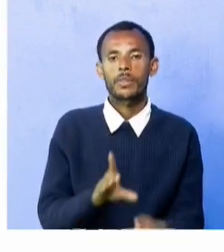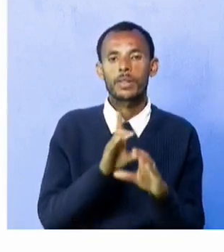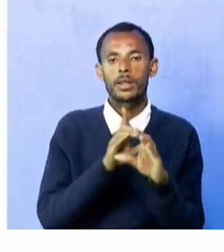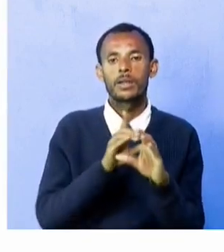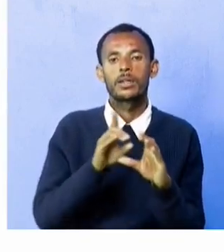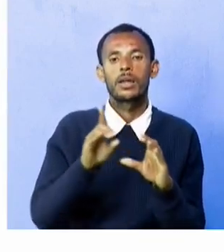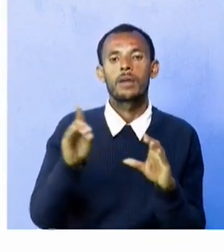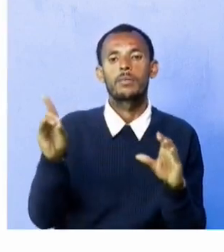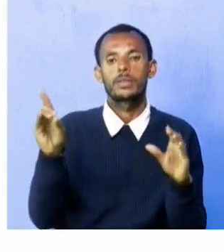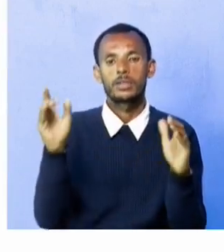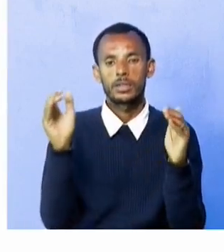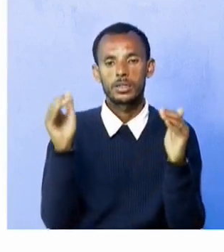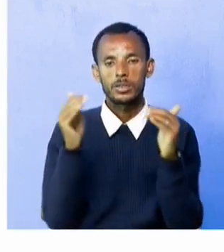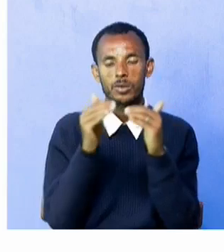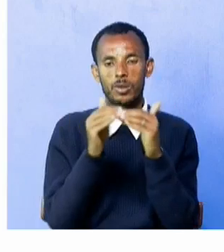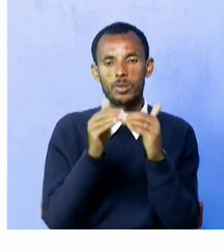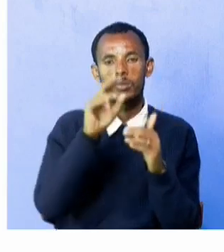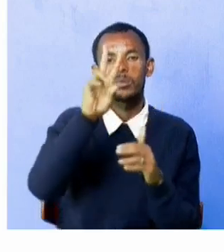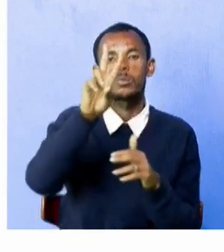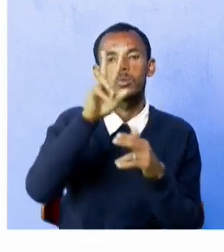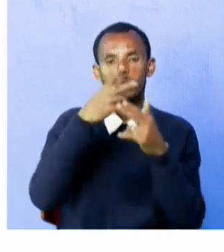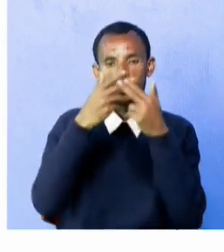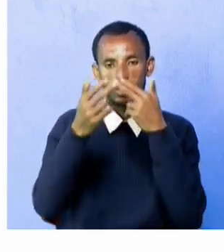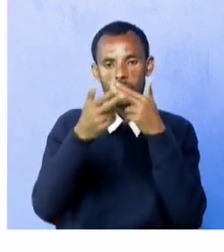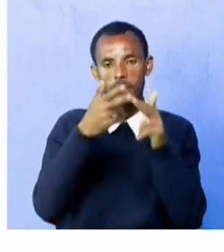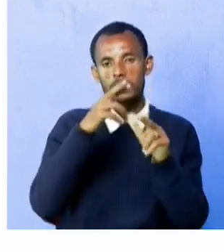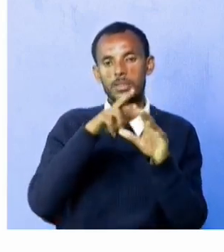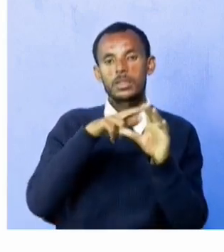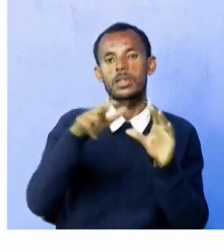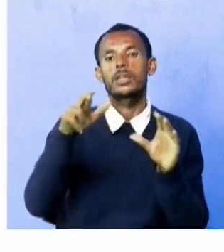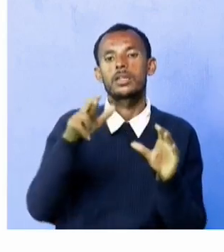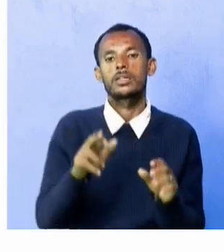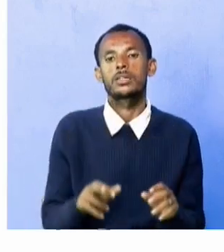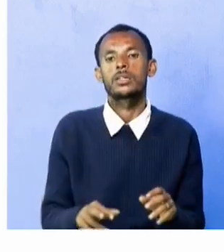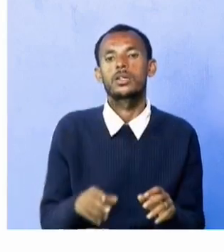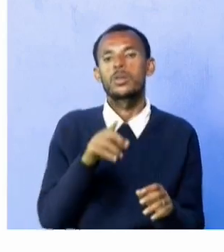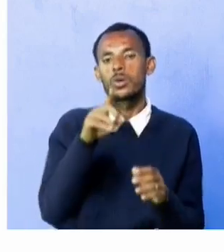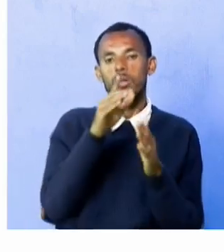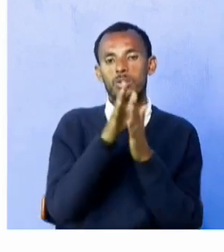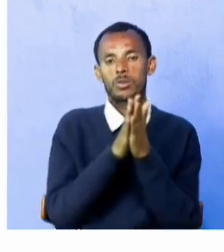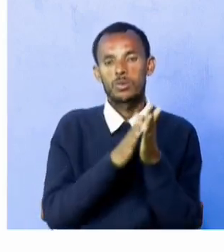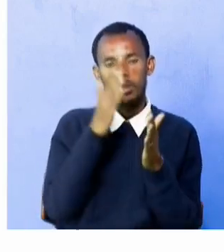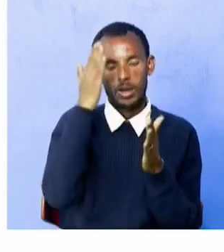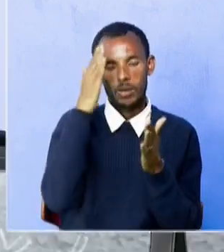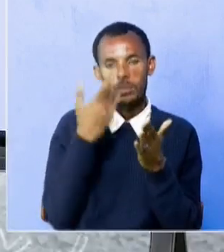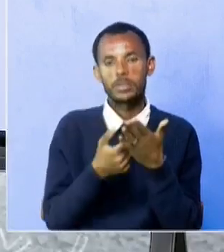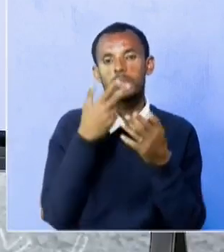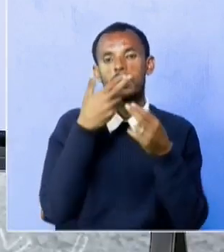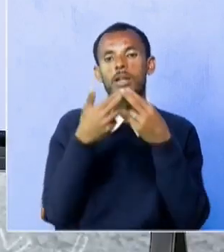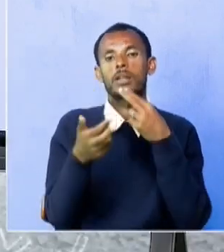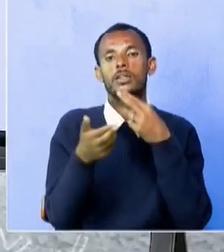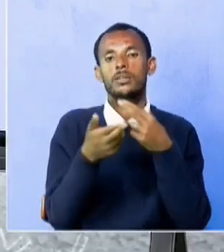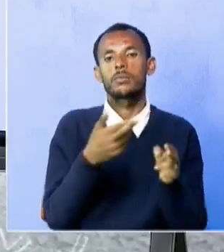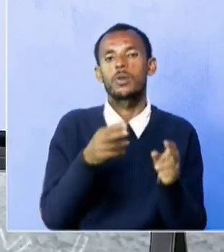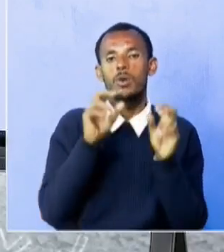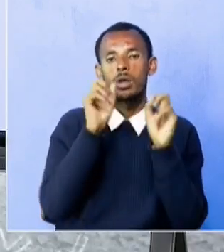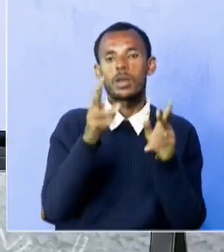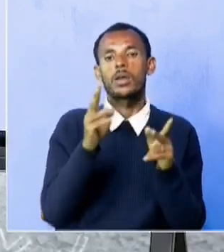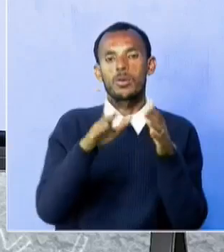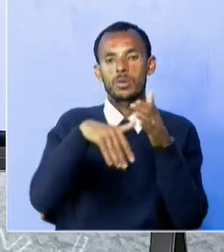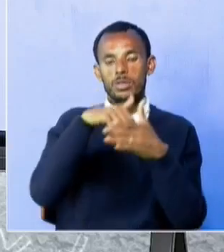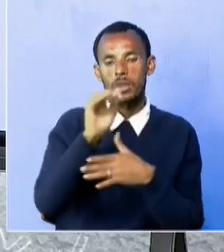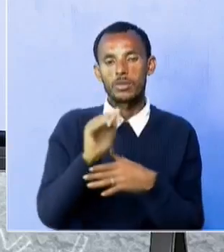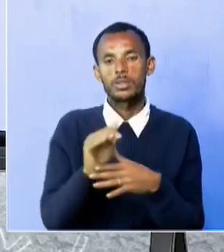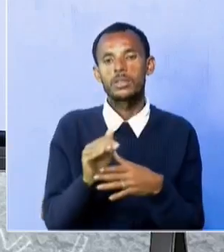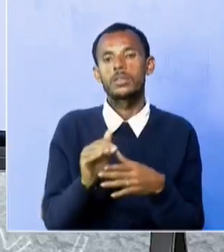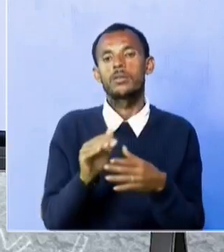diameter is 2 times the radius. Okay, you need to know this relationship. Okay, without the need to